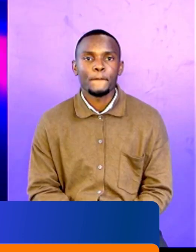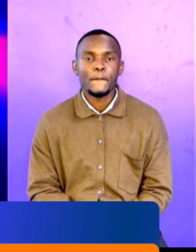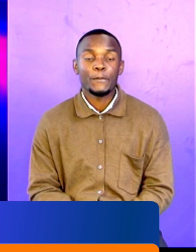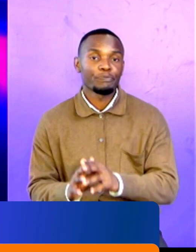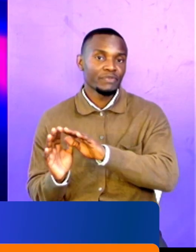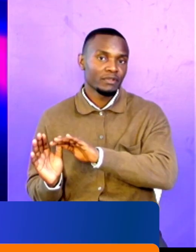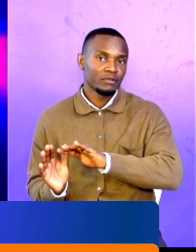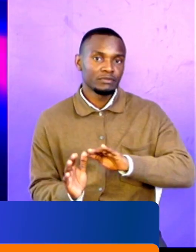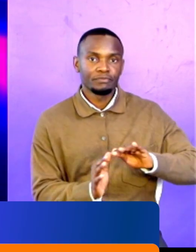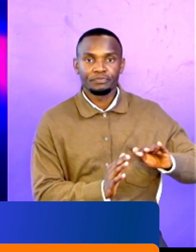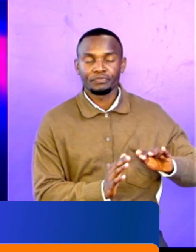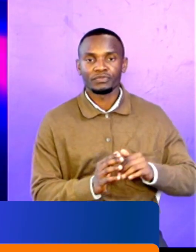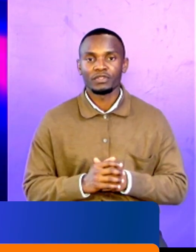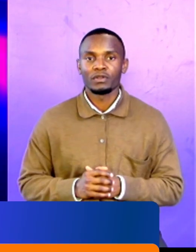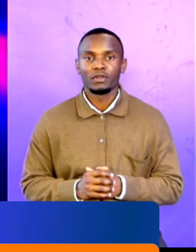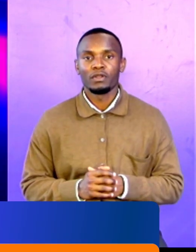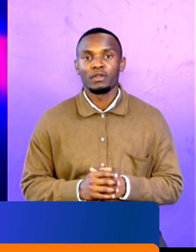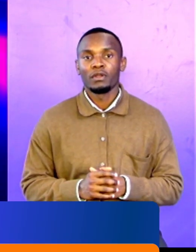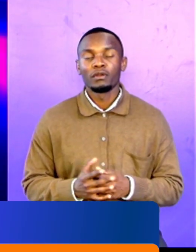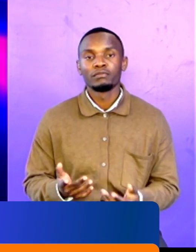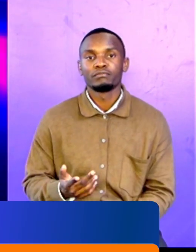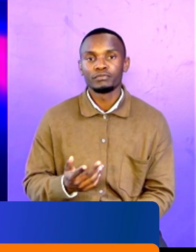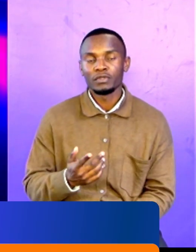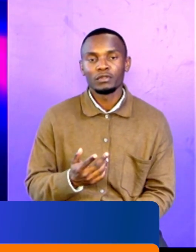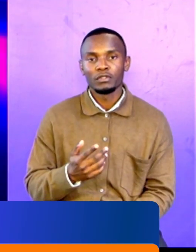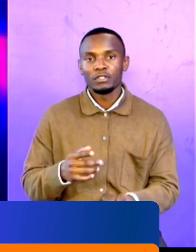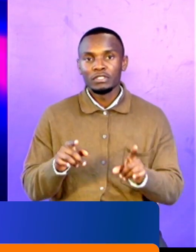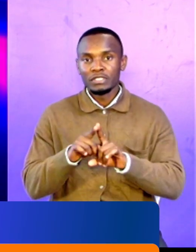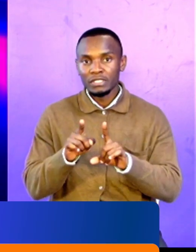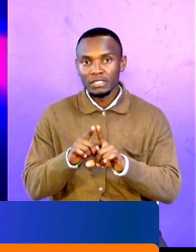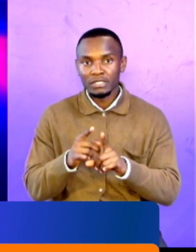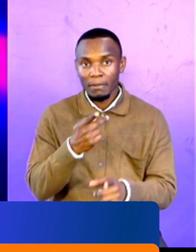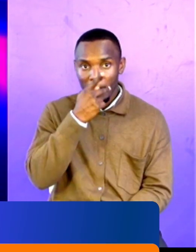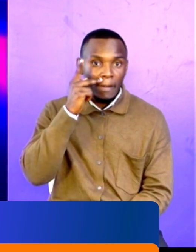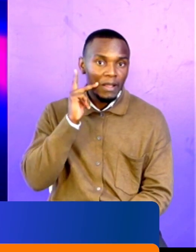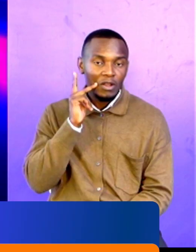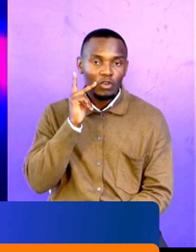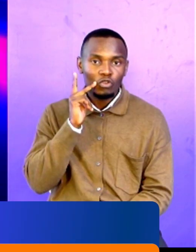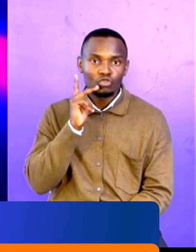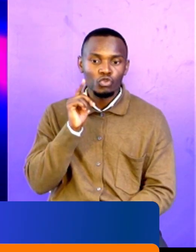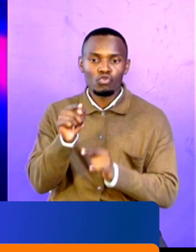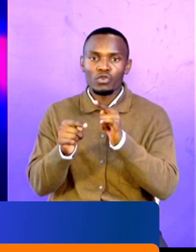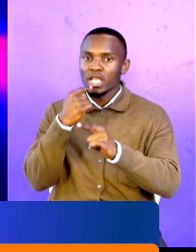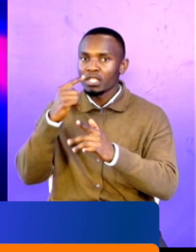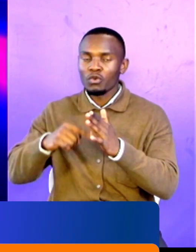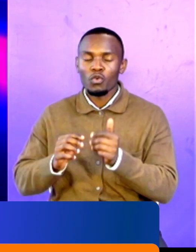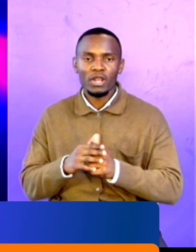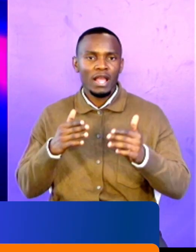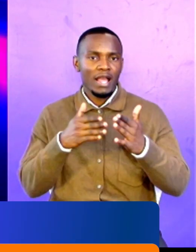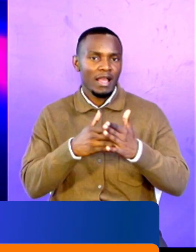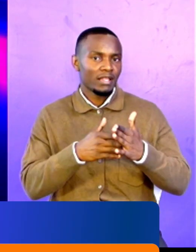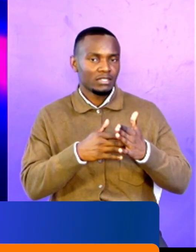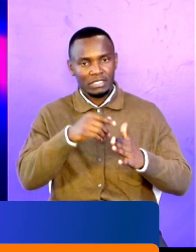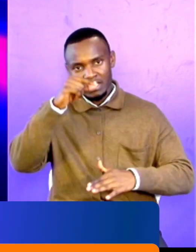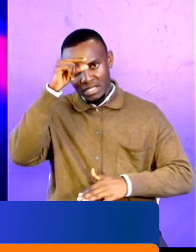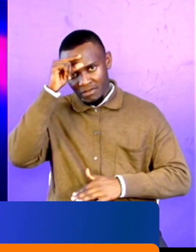And from that now to Kalonzo slams Ruto, calls anti-government war a sham. Wiper Patriotic